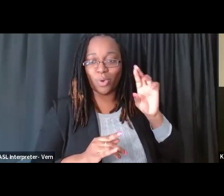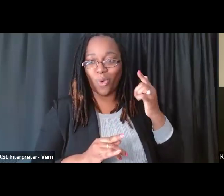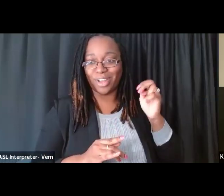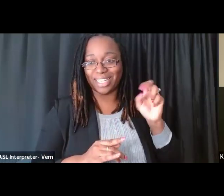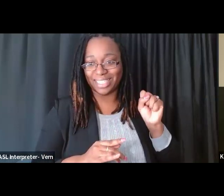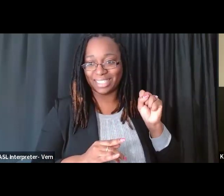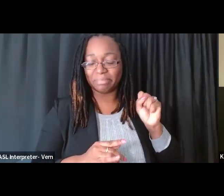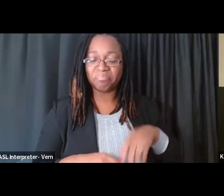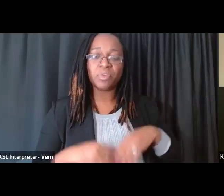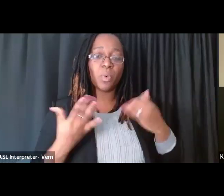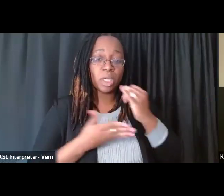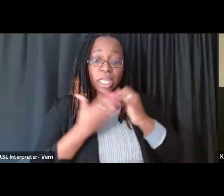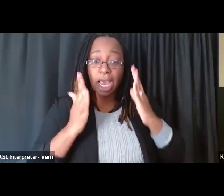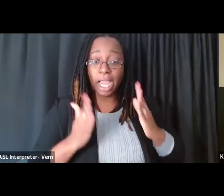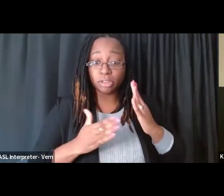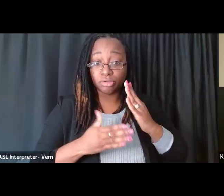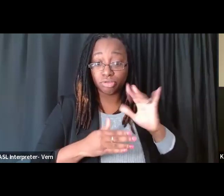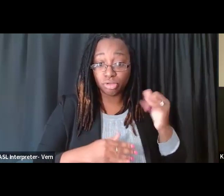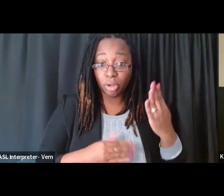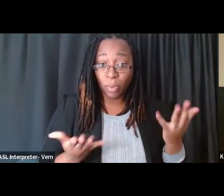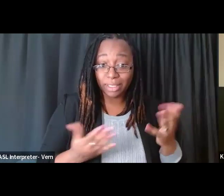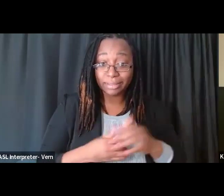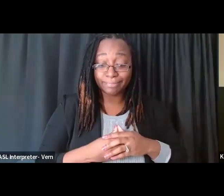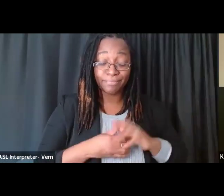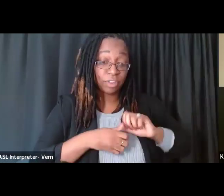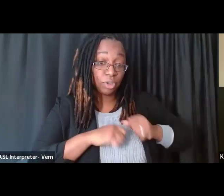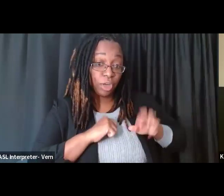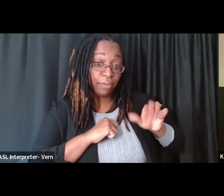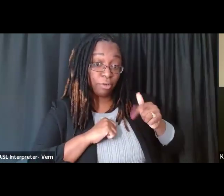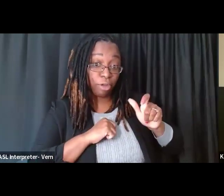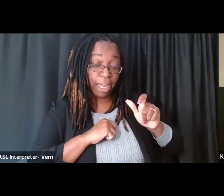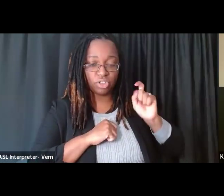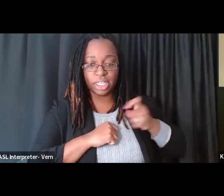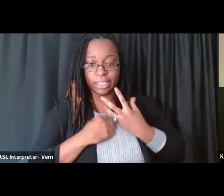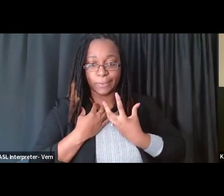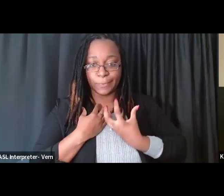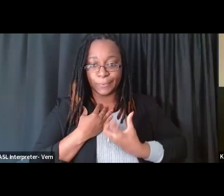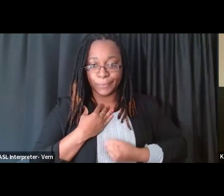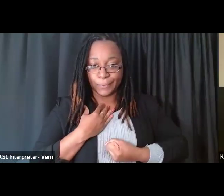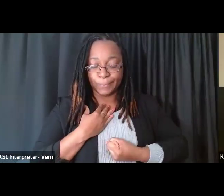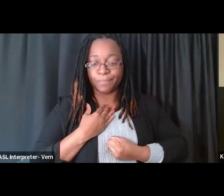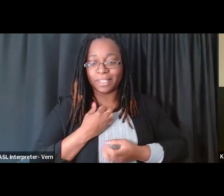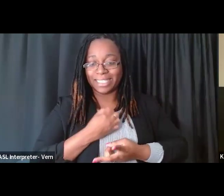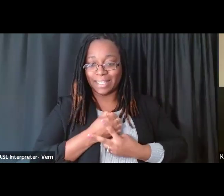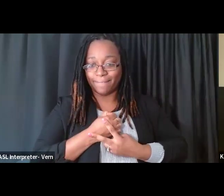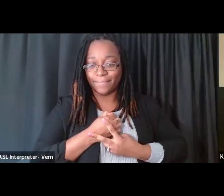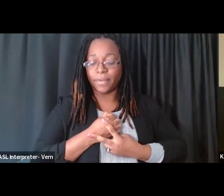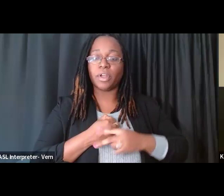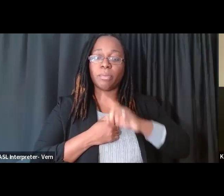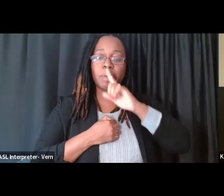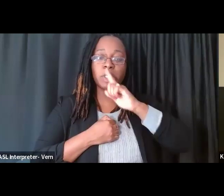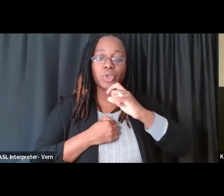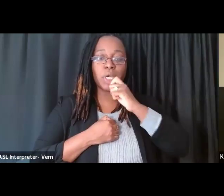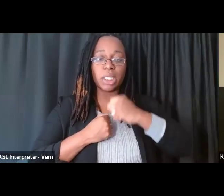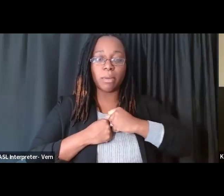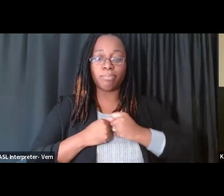do. Grief and rage, you need to contain that, put a frame around it, where it can play itself without you or your